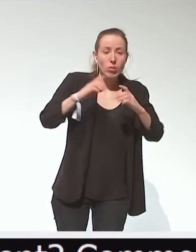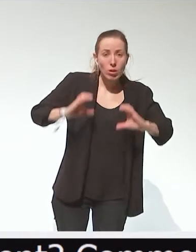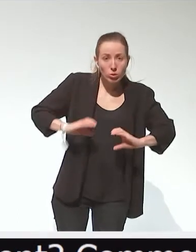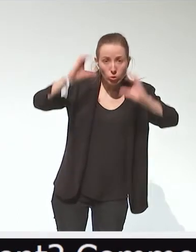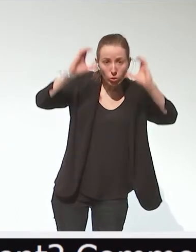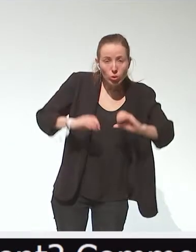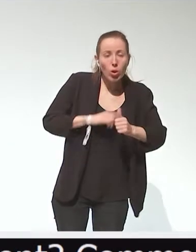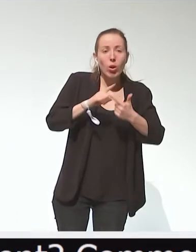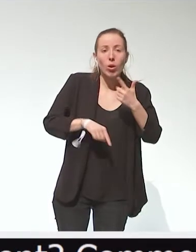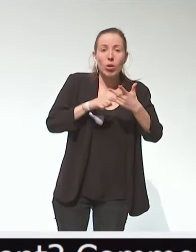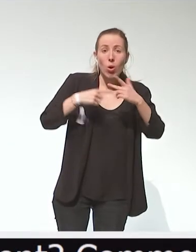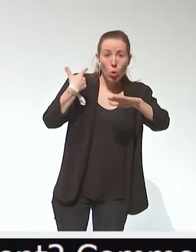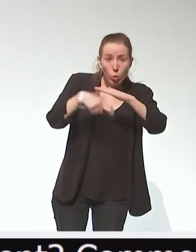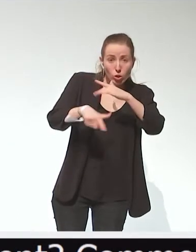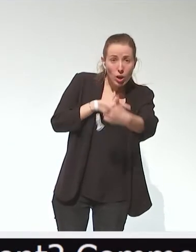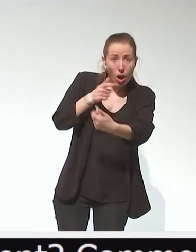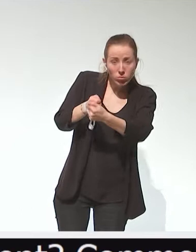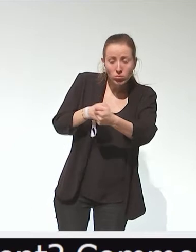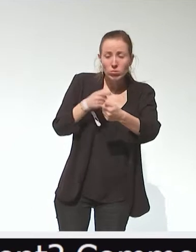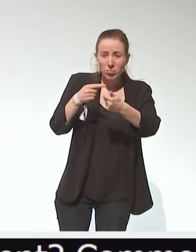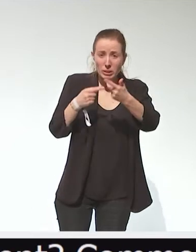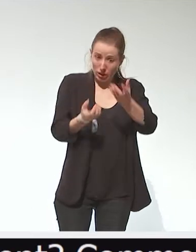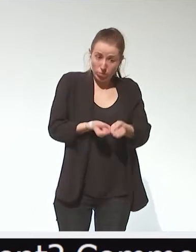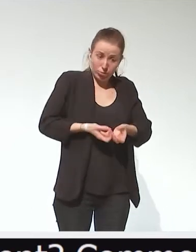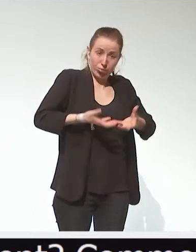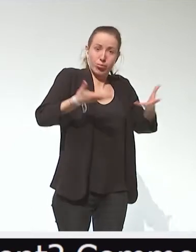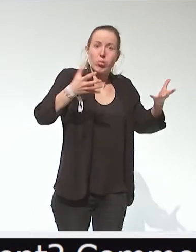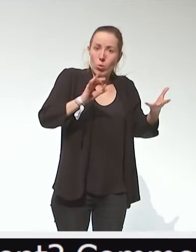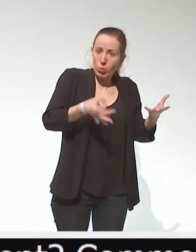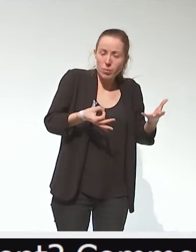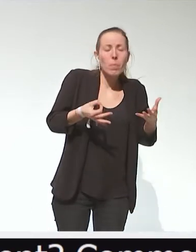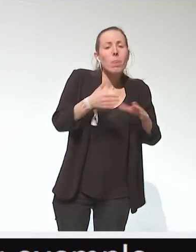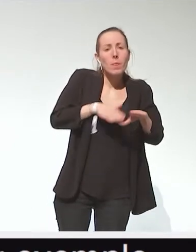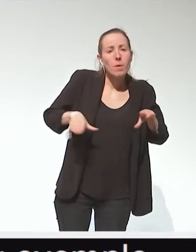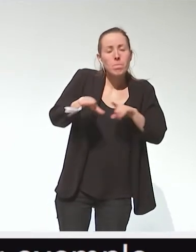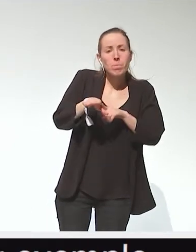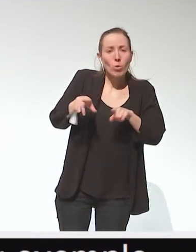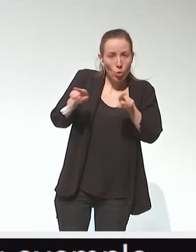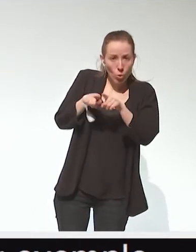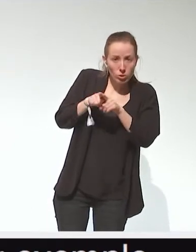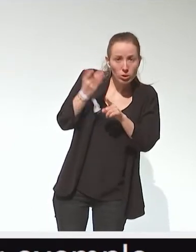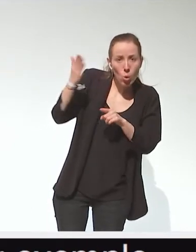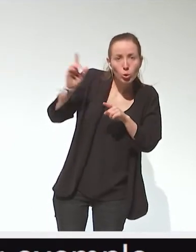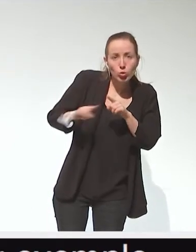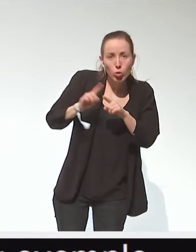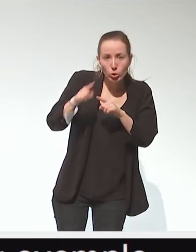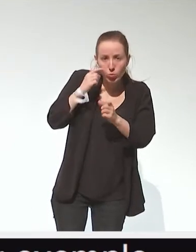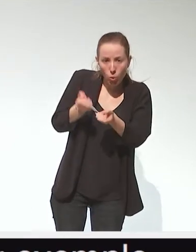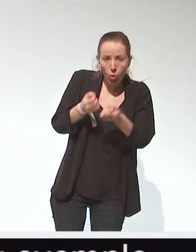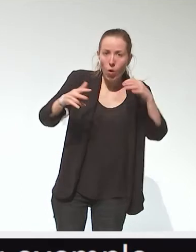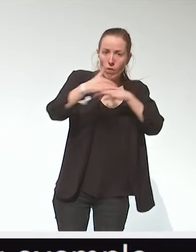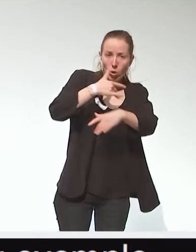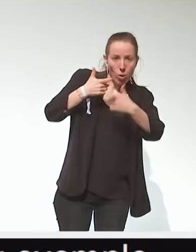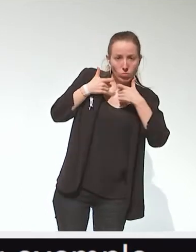But there are also other elements, and we don't really talk often enough about reasonable accommodation for people with intellectual disabilities, and what does that mean? And in